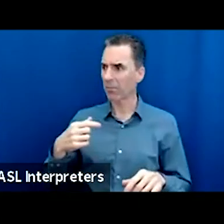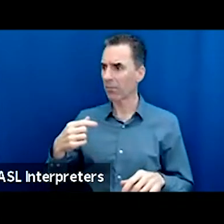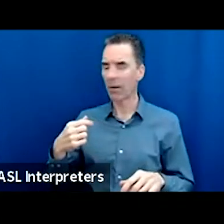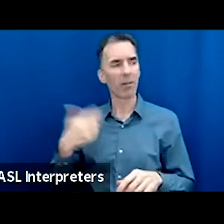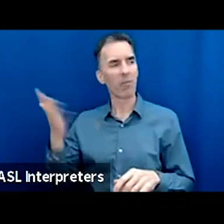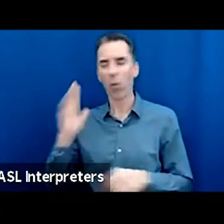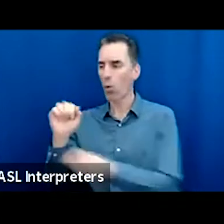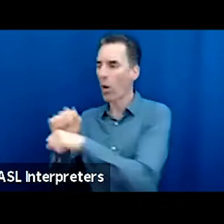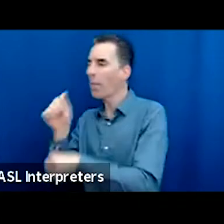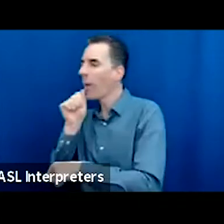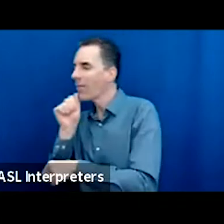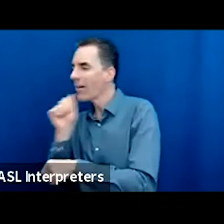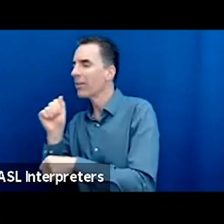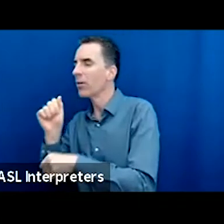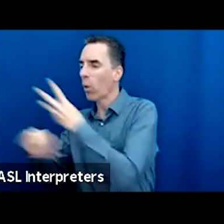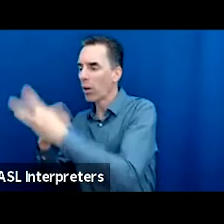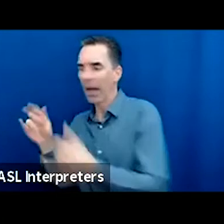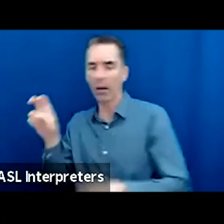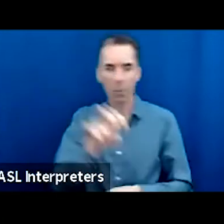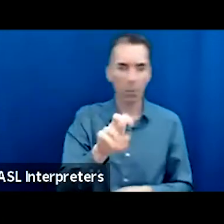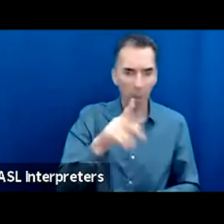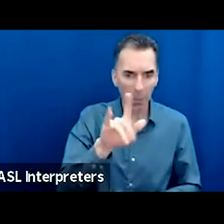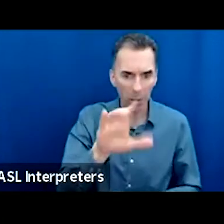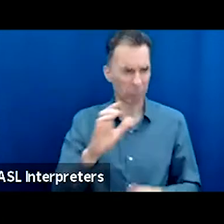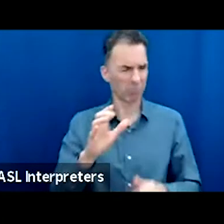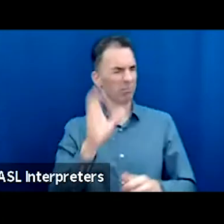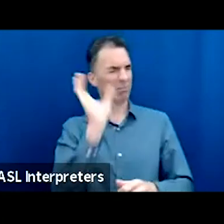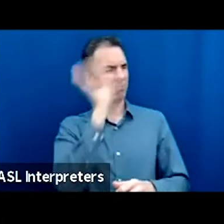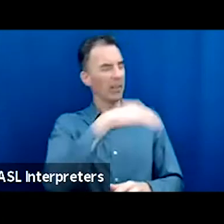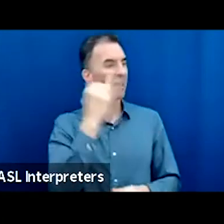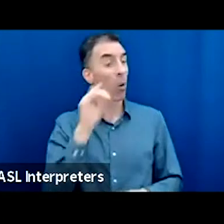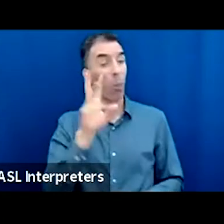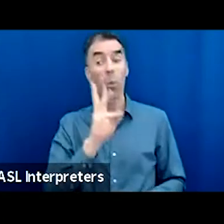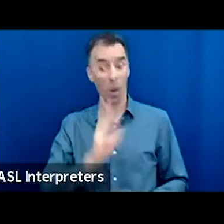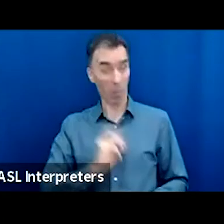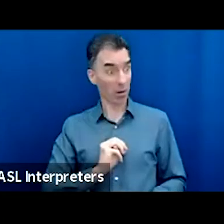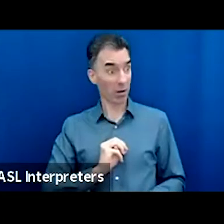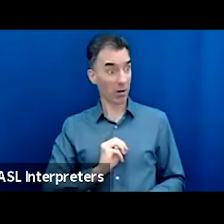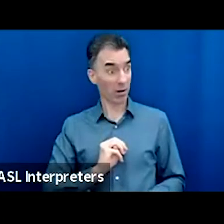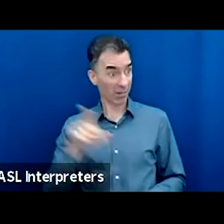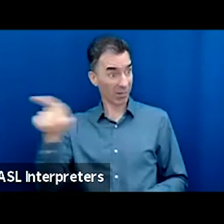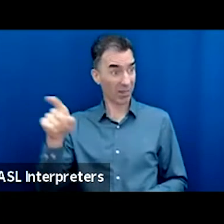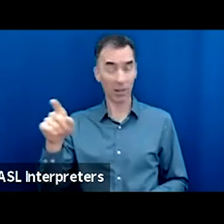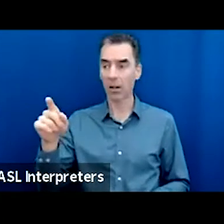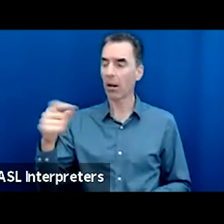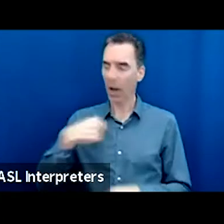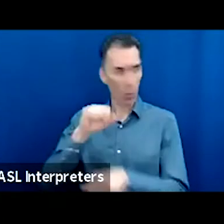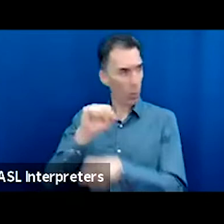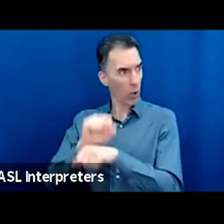just shocking to me that, you know, I mean, at Walmart, you would never be asked to come in and do stuff, you know, outside of your hours,